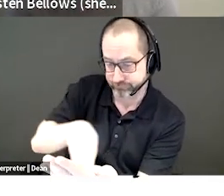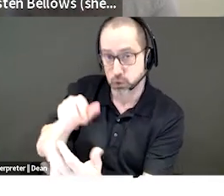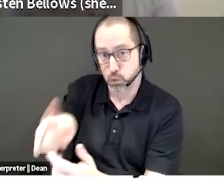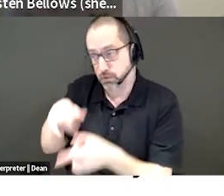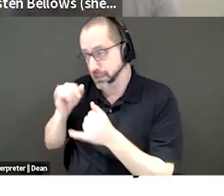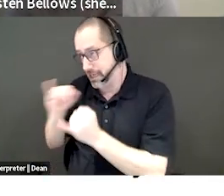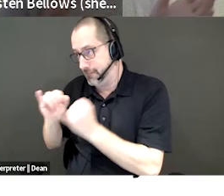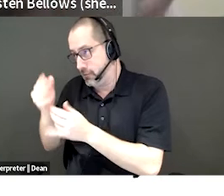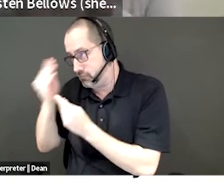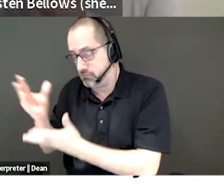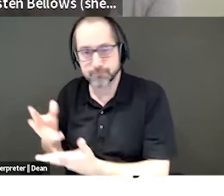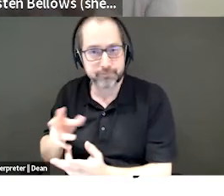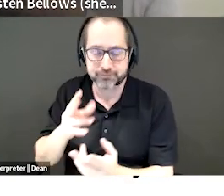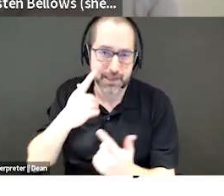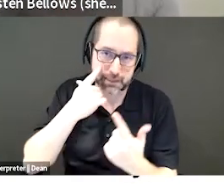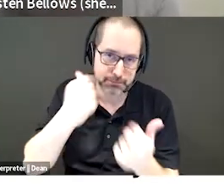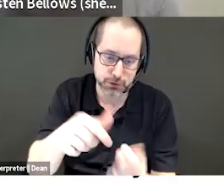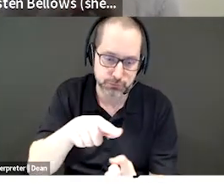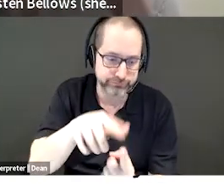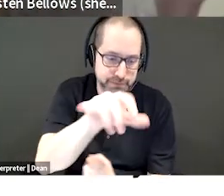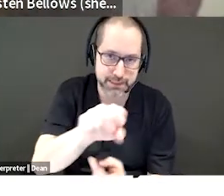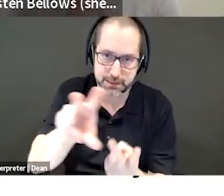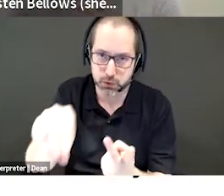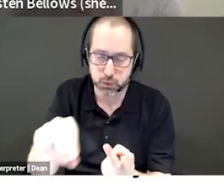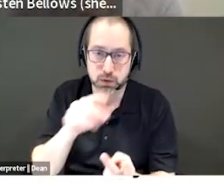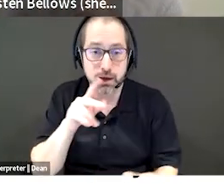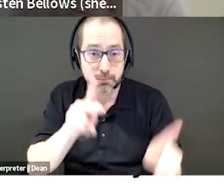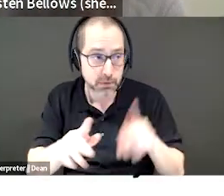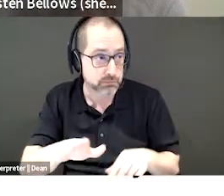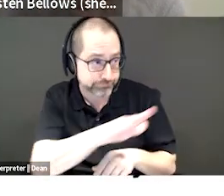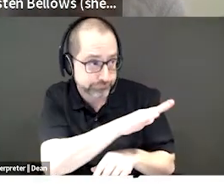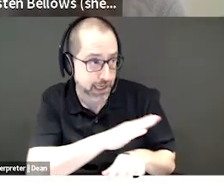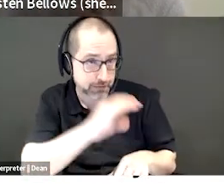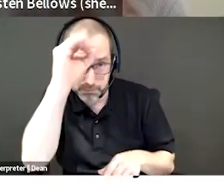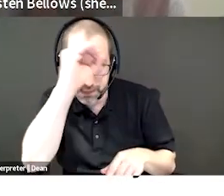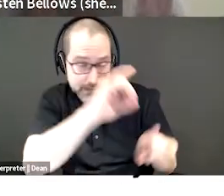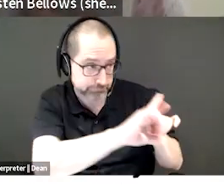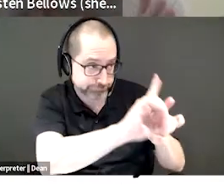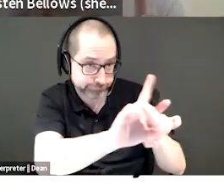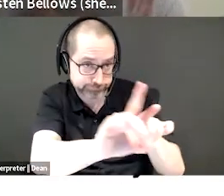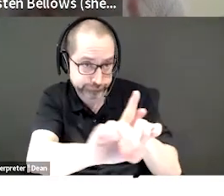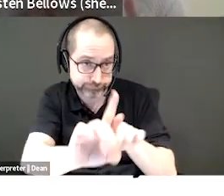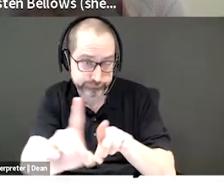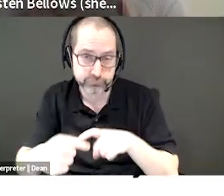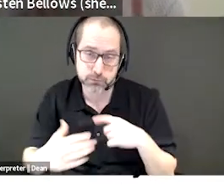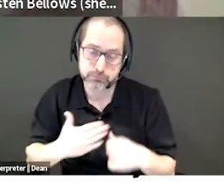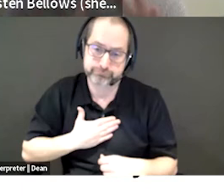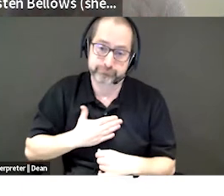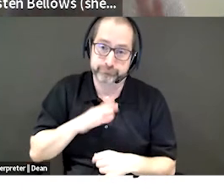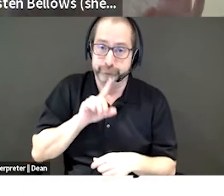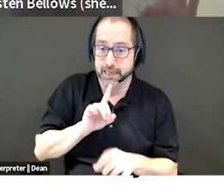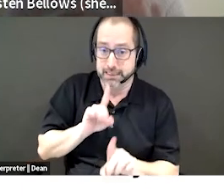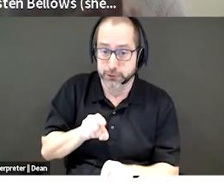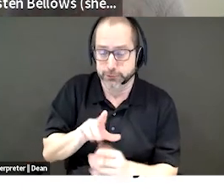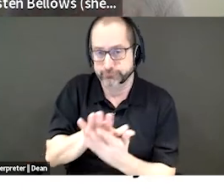that. But again, further on, that's a whole other conversation that we could get into. But at least at this point, in terms of on